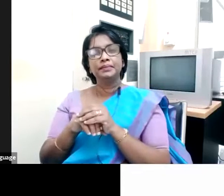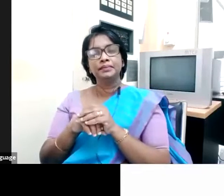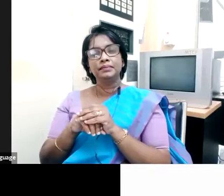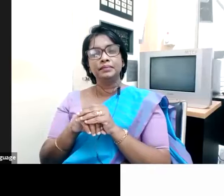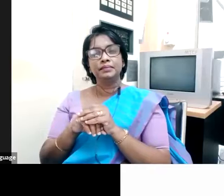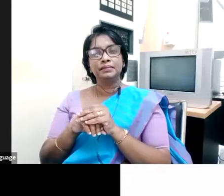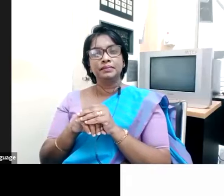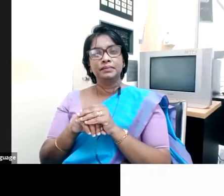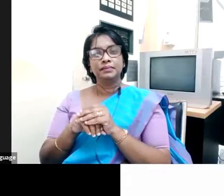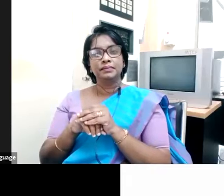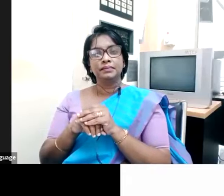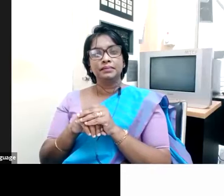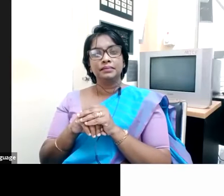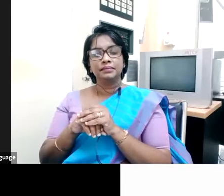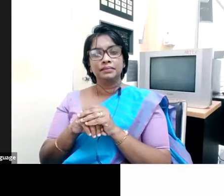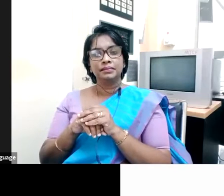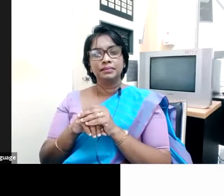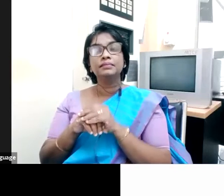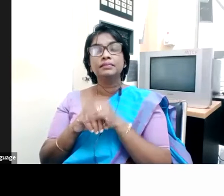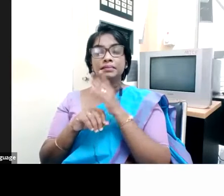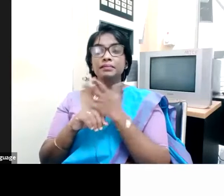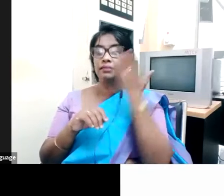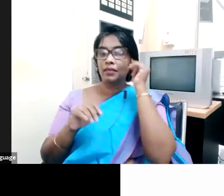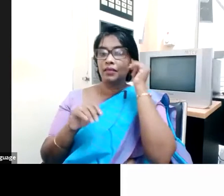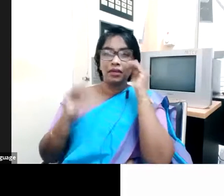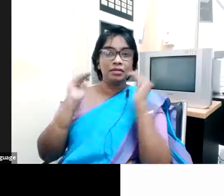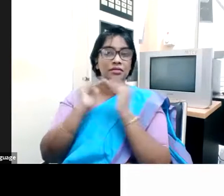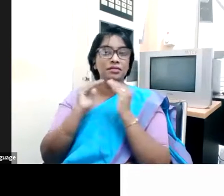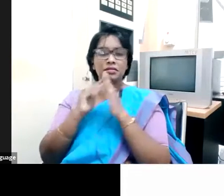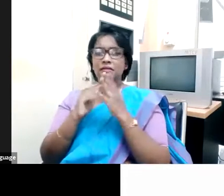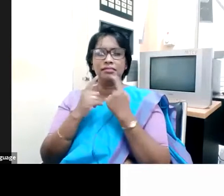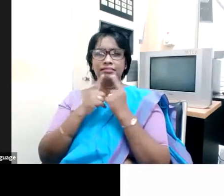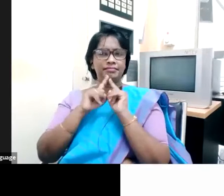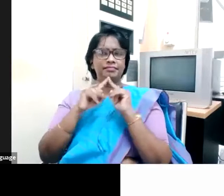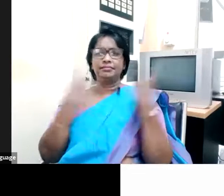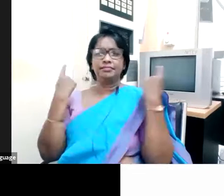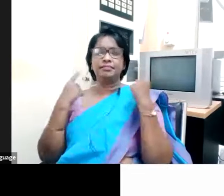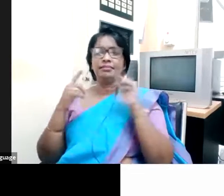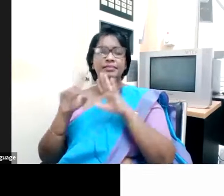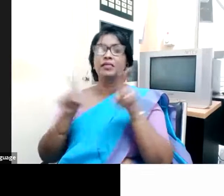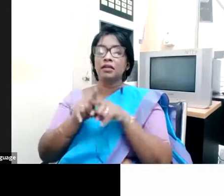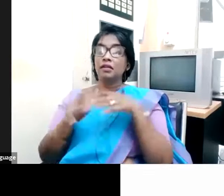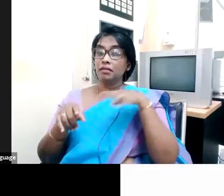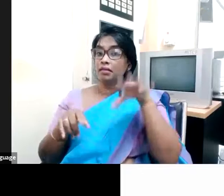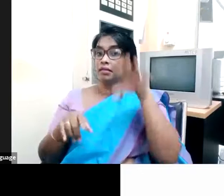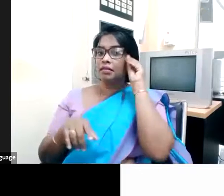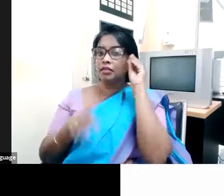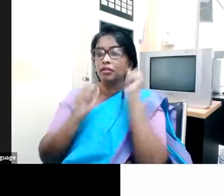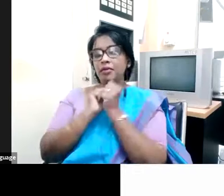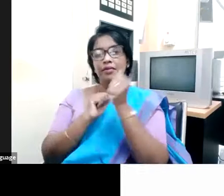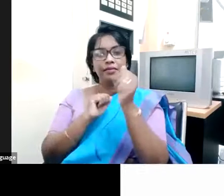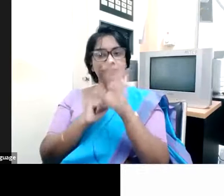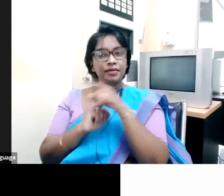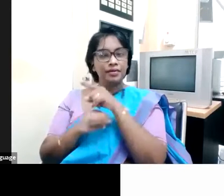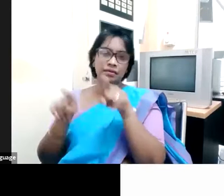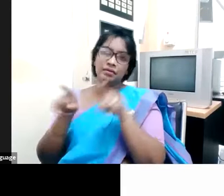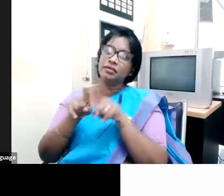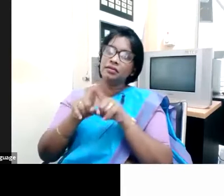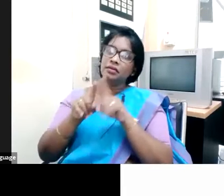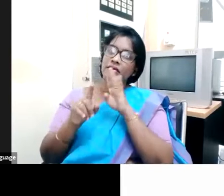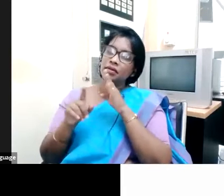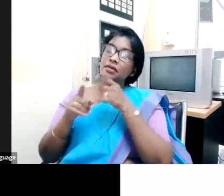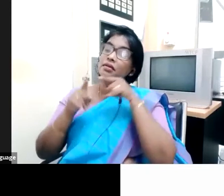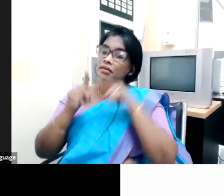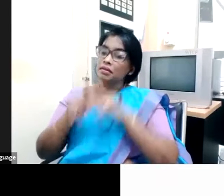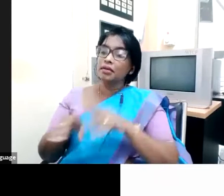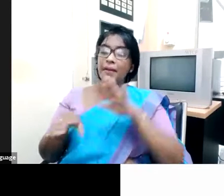genders differently. So if I may say, like, we have three main initiatives